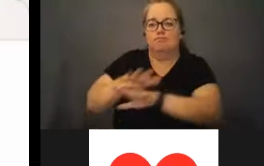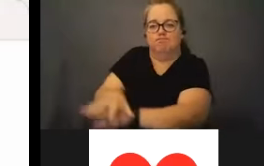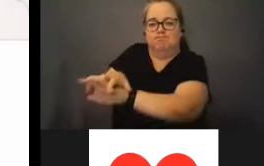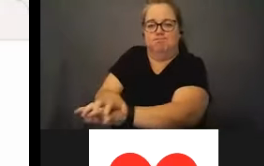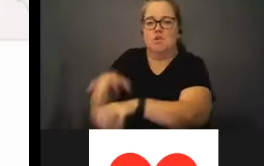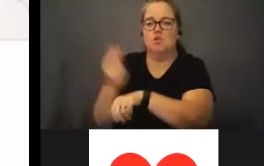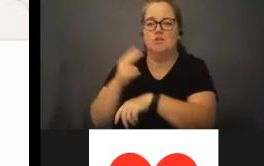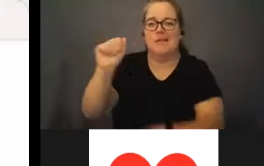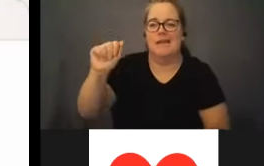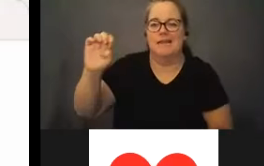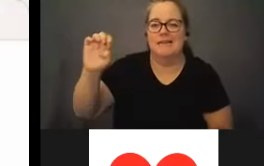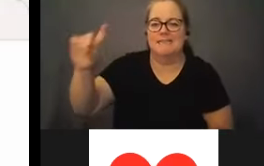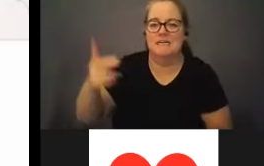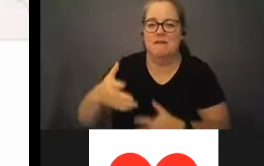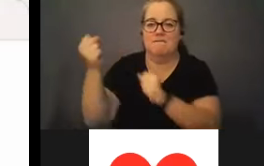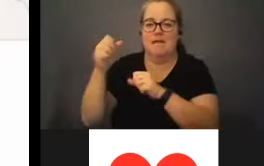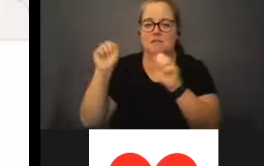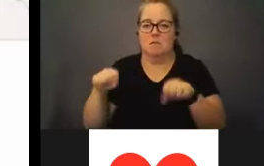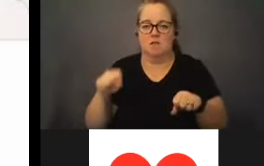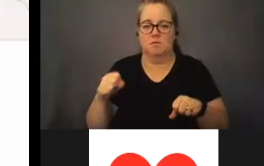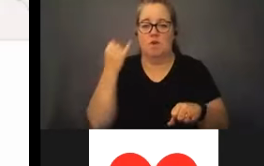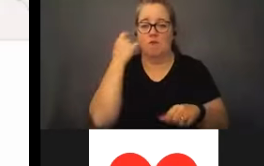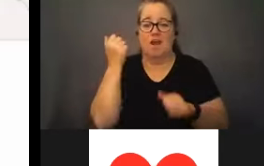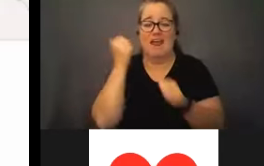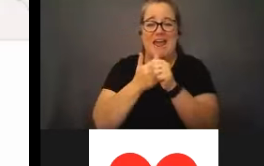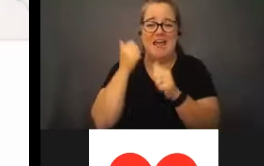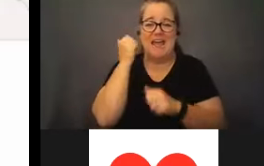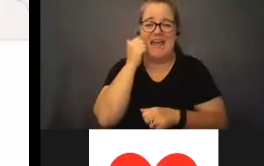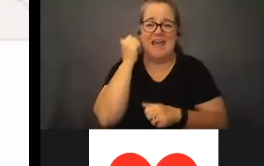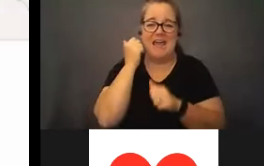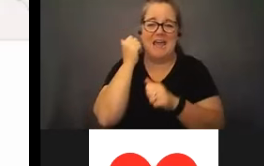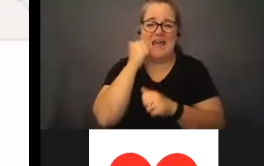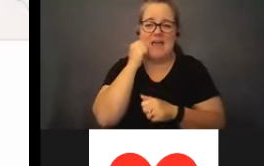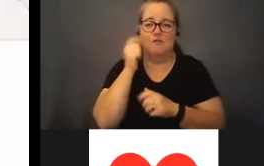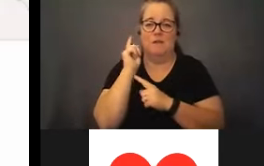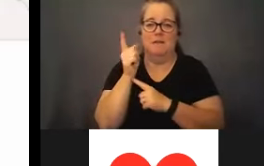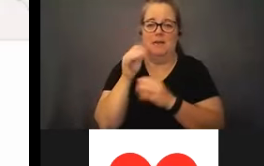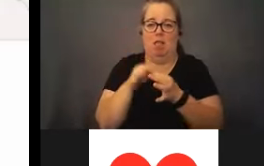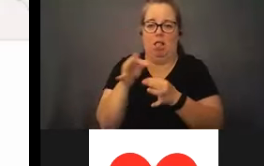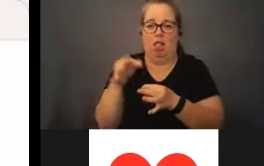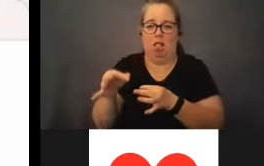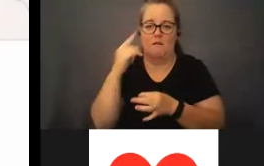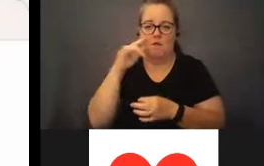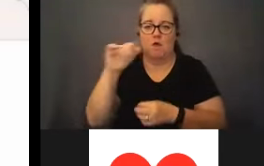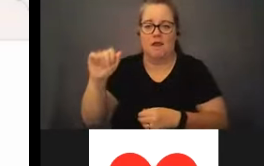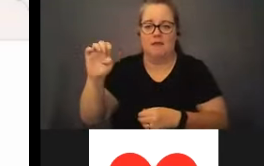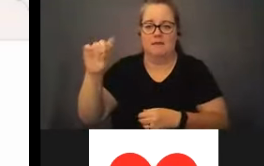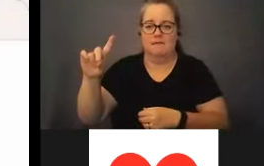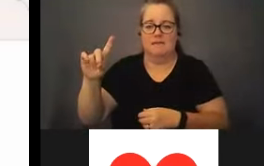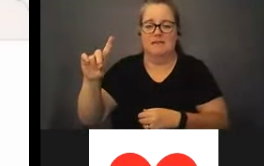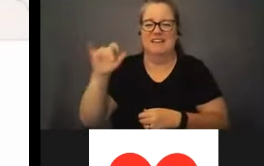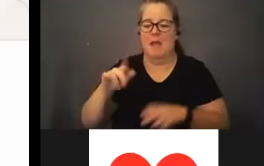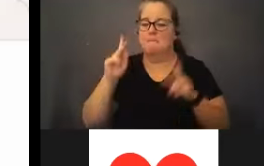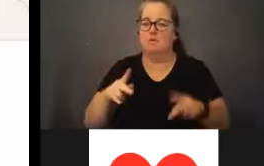possible. For each minute that CPR and AED use are delayed, the person's chance of survival is reduced by about